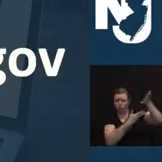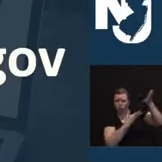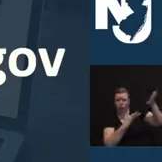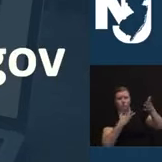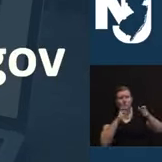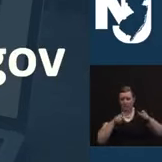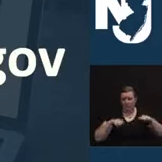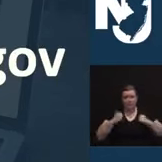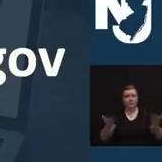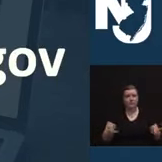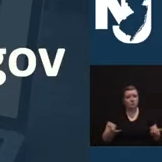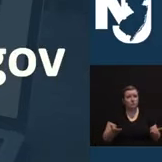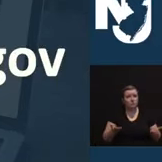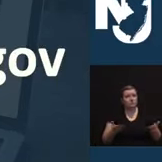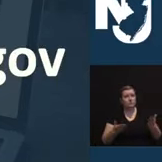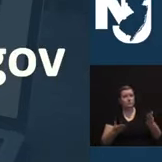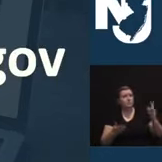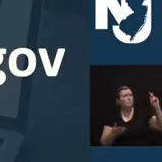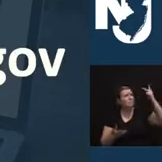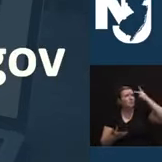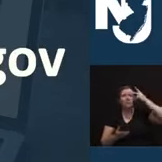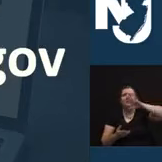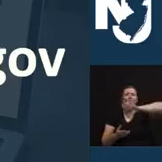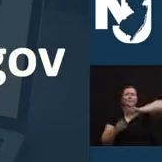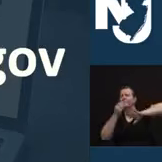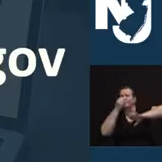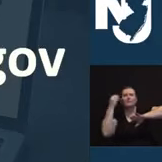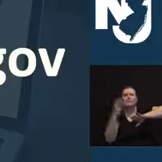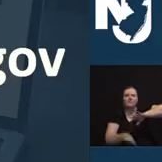aside and have since moment one